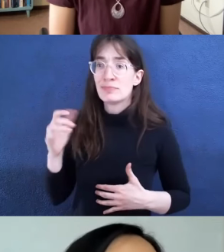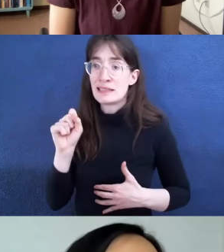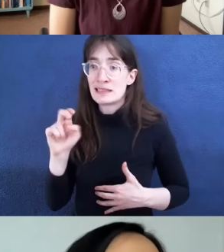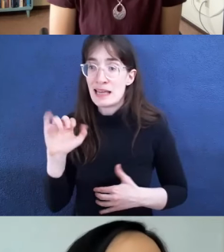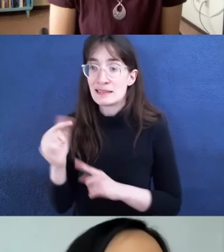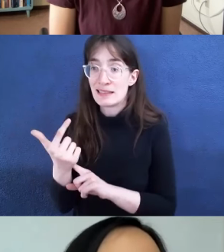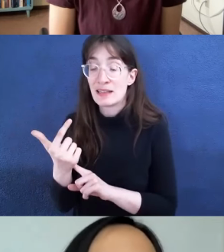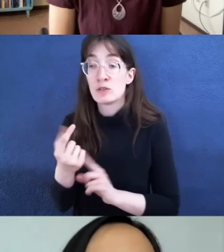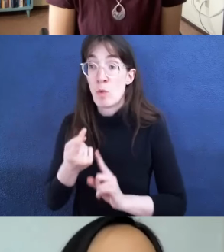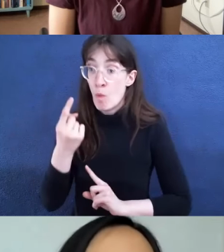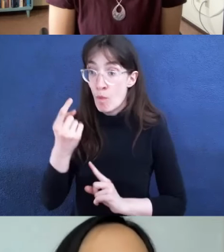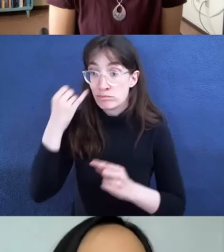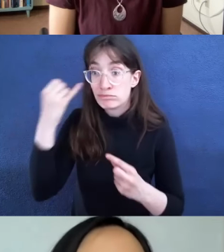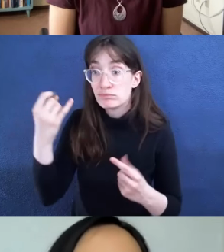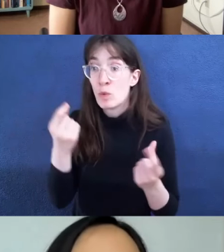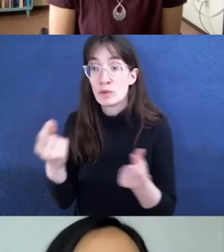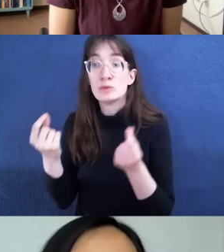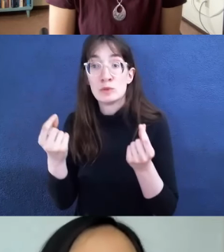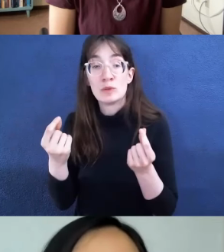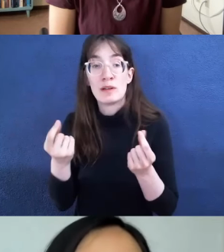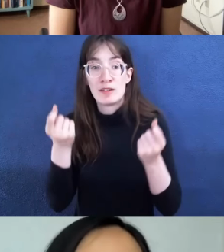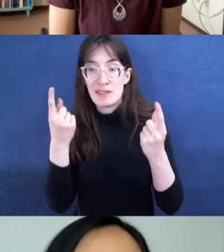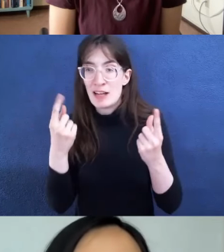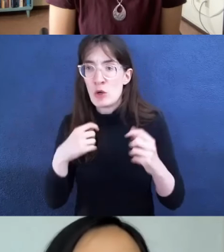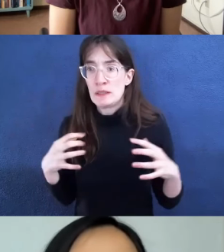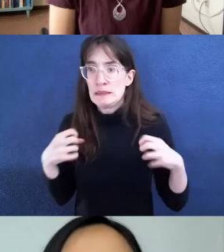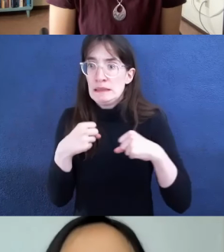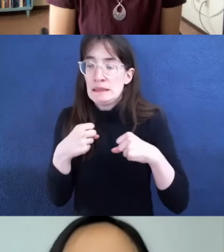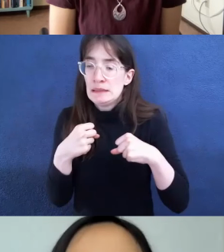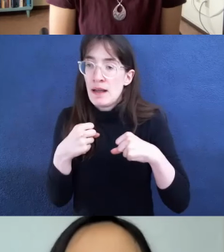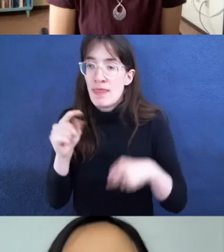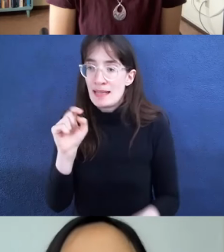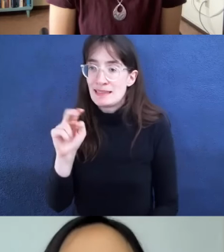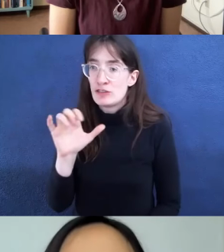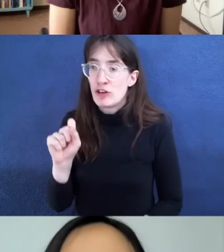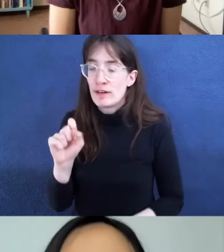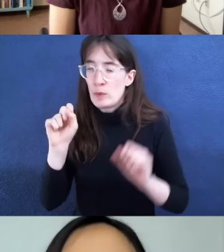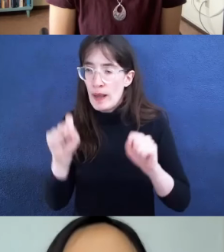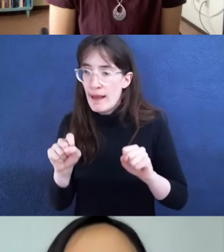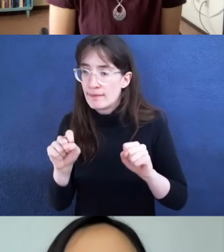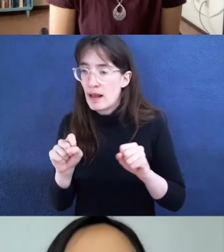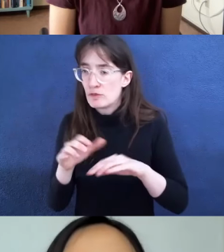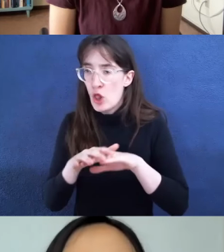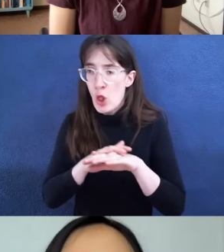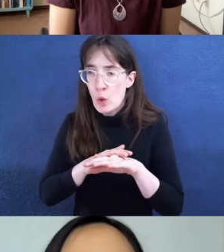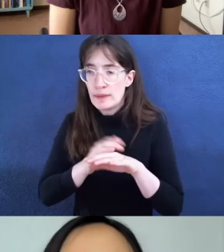this idea of thinking about peeling away tension. So this is a little bit different from progressive muscle